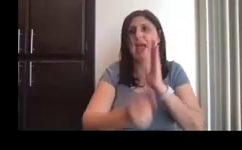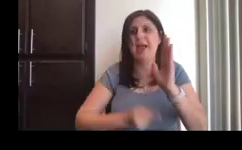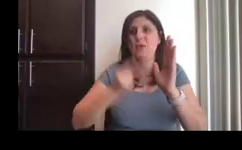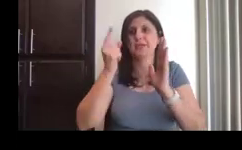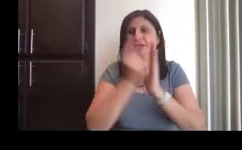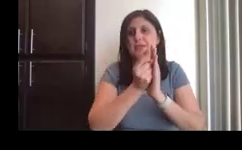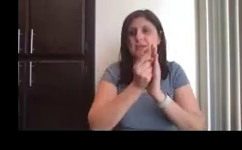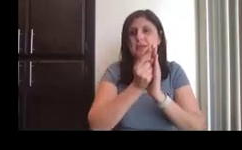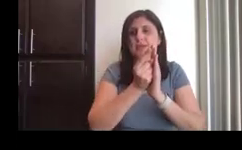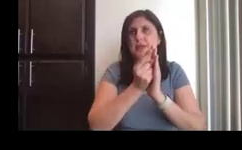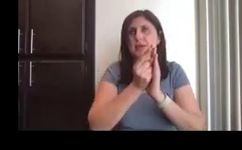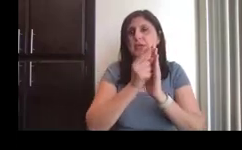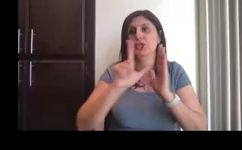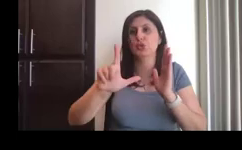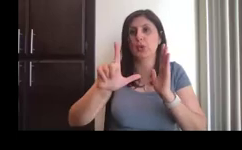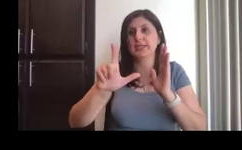15 hours,